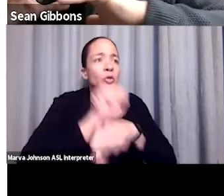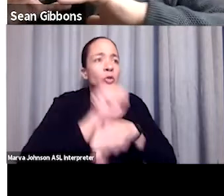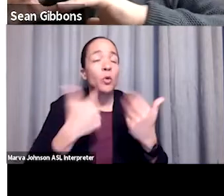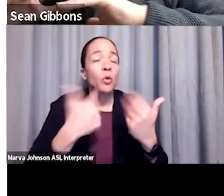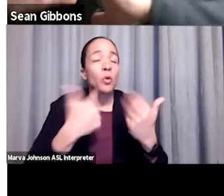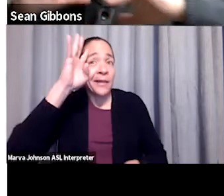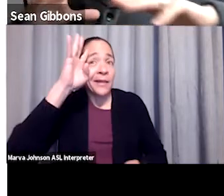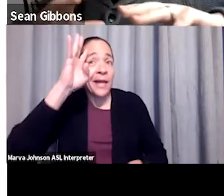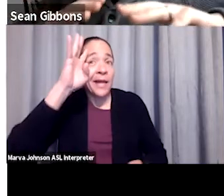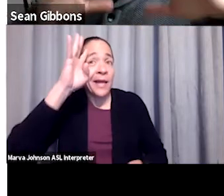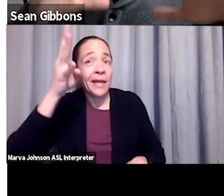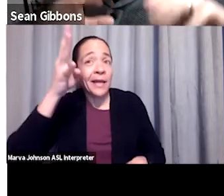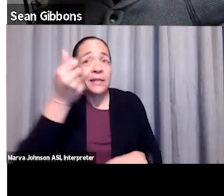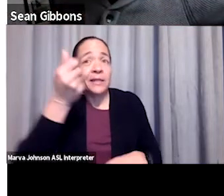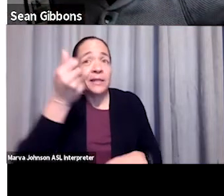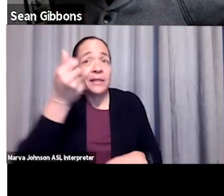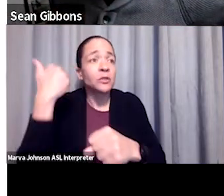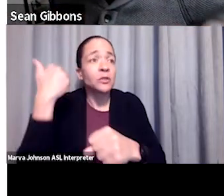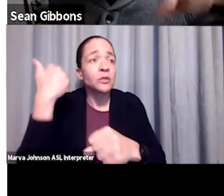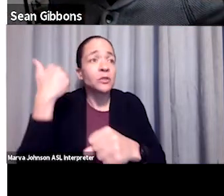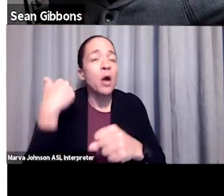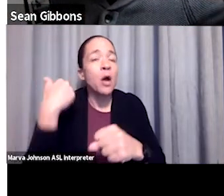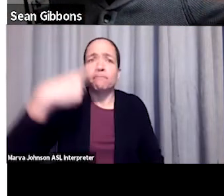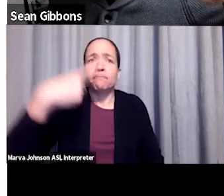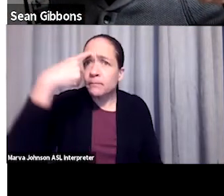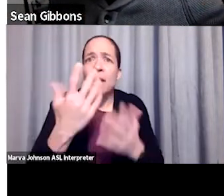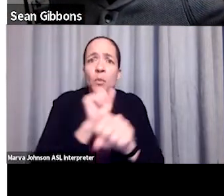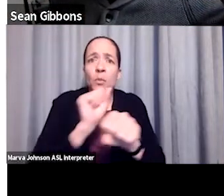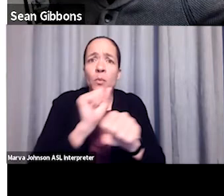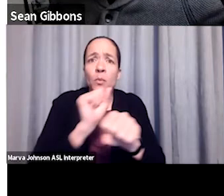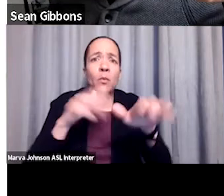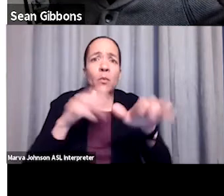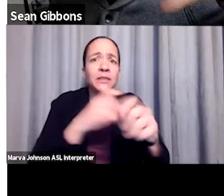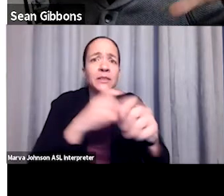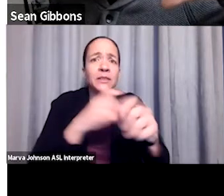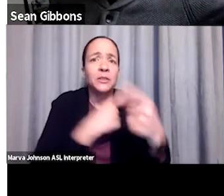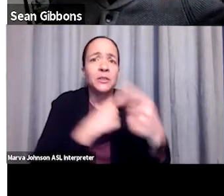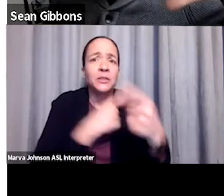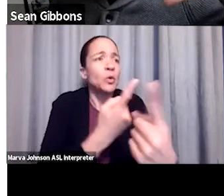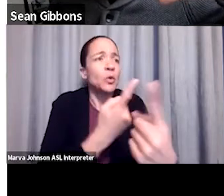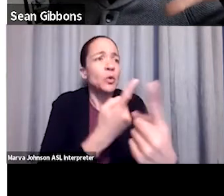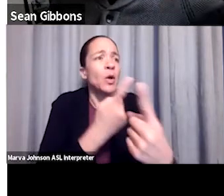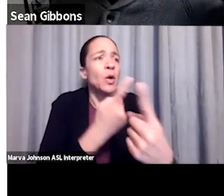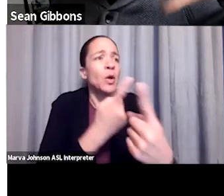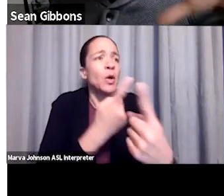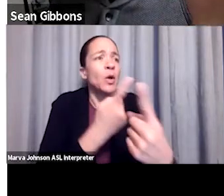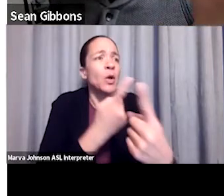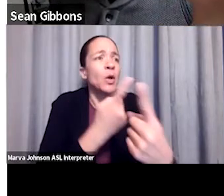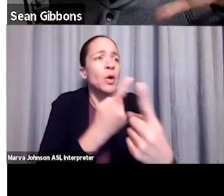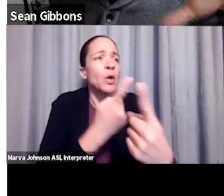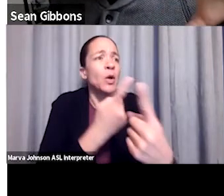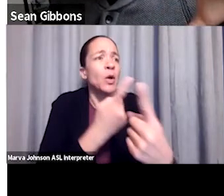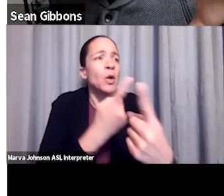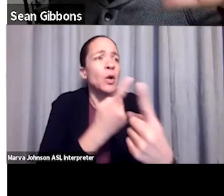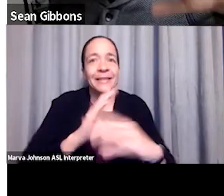way of some of the goals and aspirations and values that we all hold. So if you go to Com Network DEI, not only will you find a report that shares what we found,